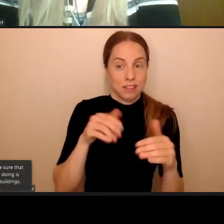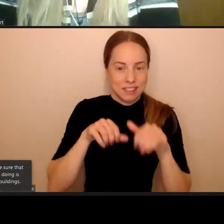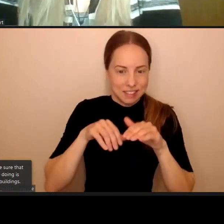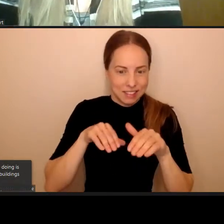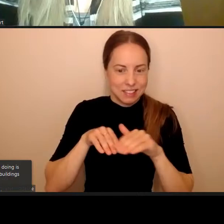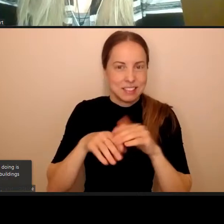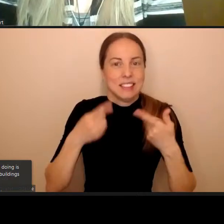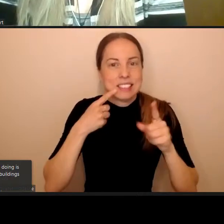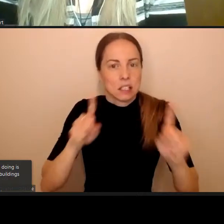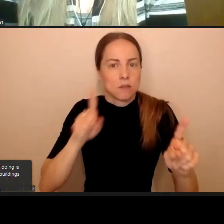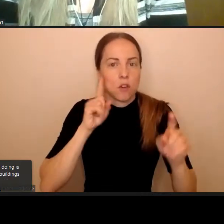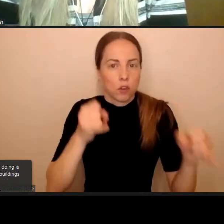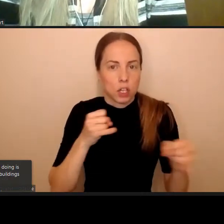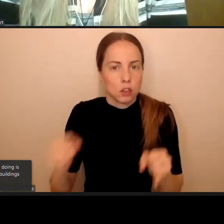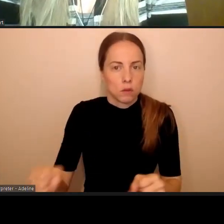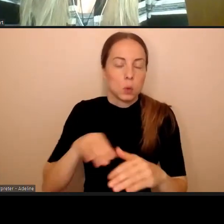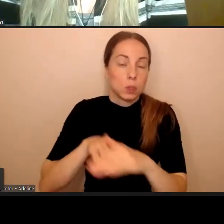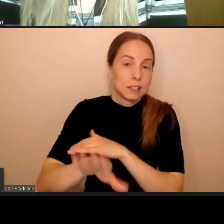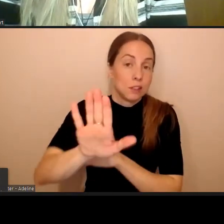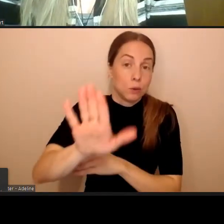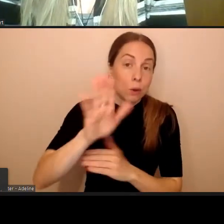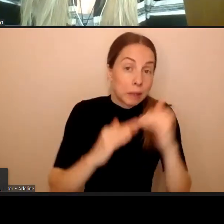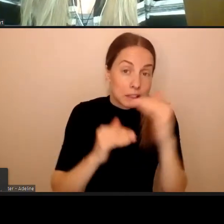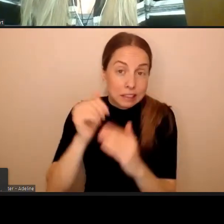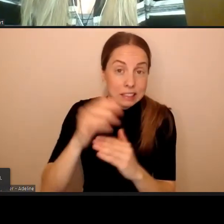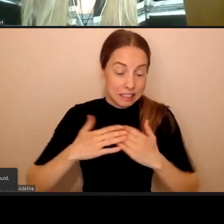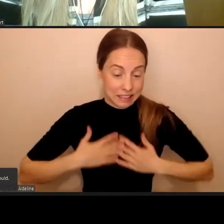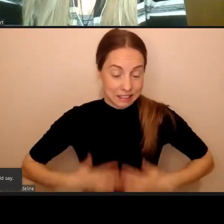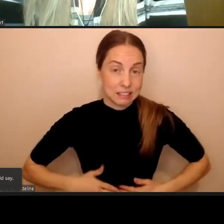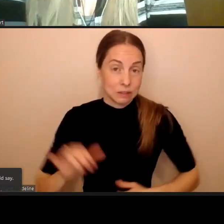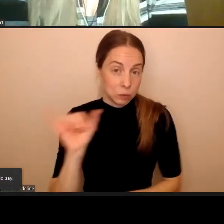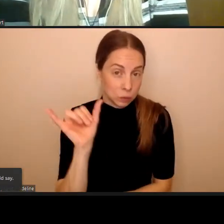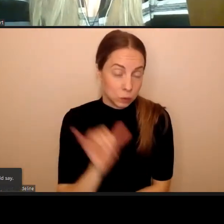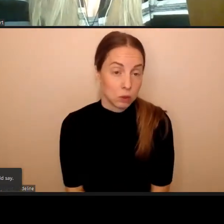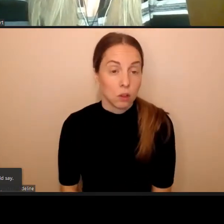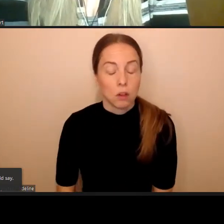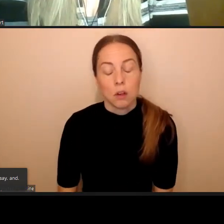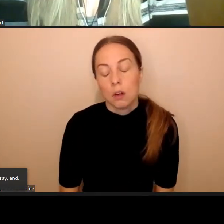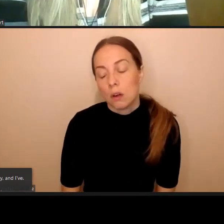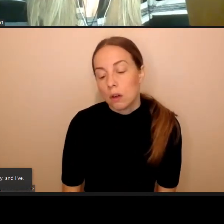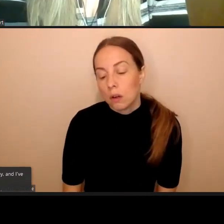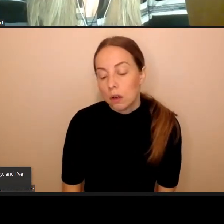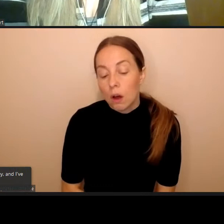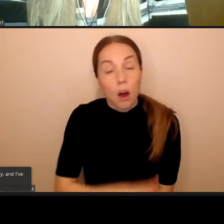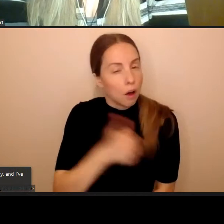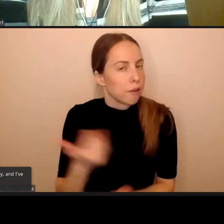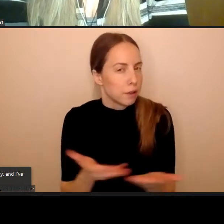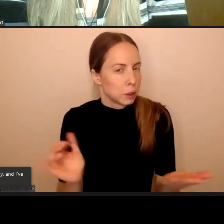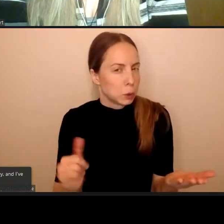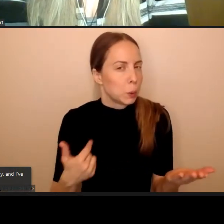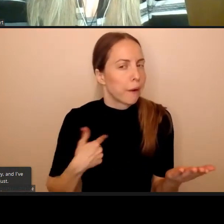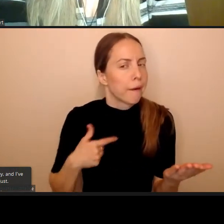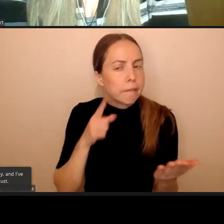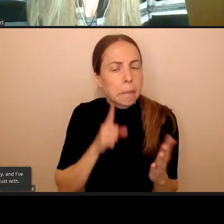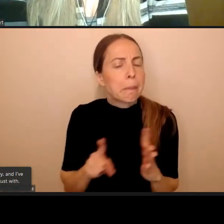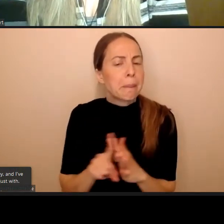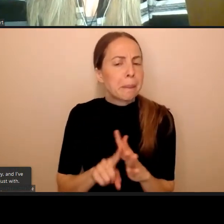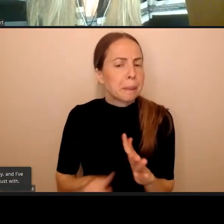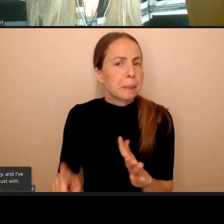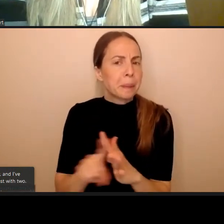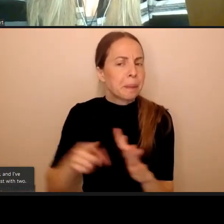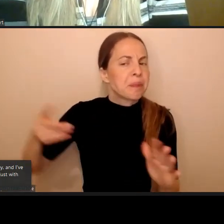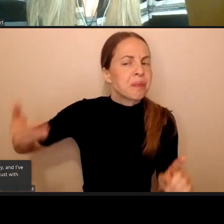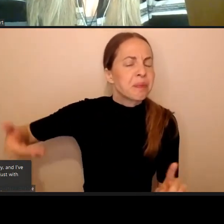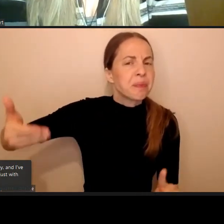that you're in. And the other thing too, I would say, and I've run across it here and there, not just with